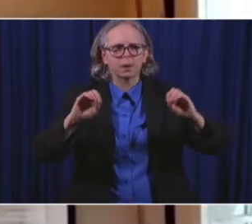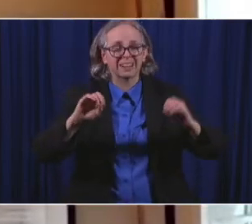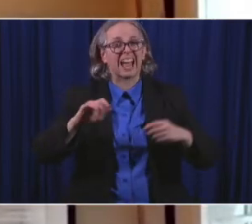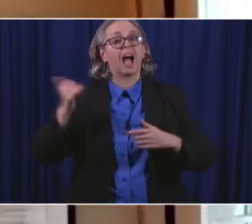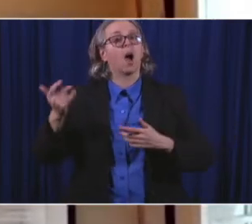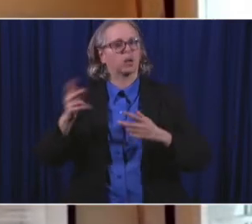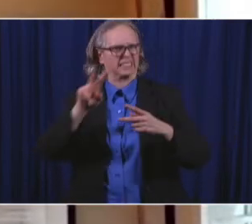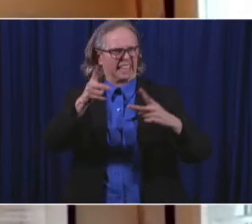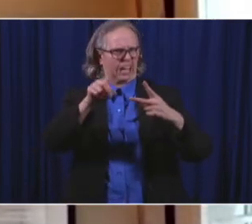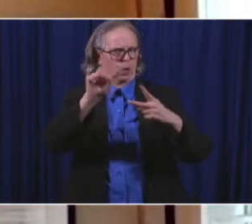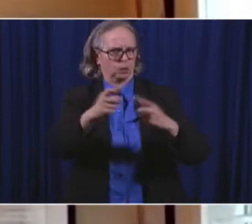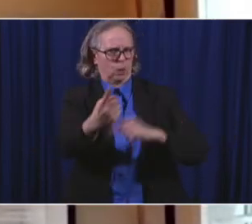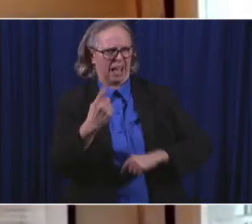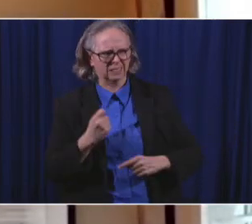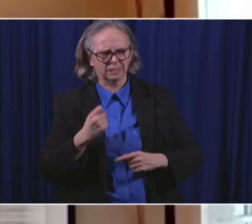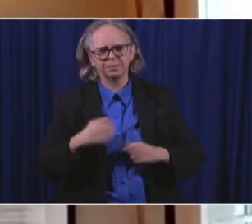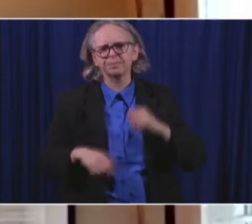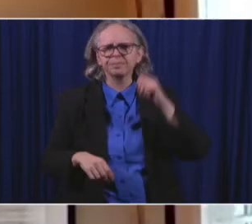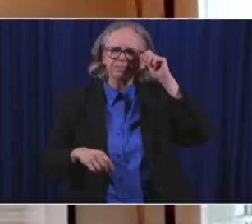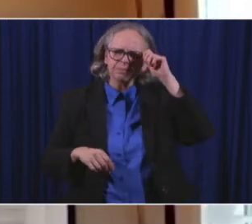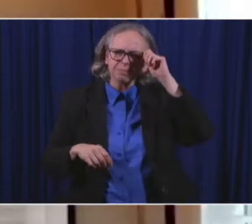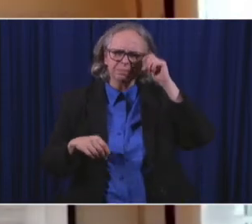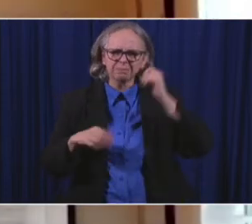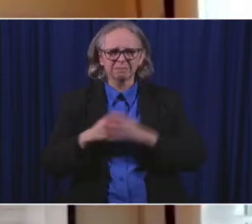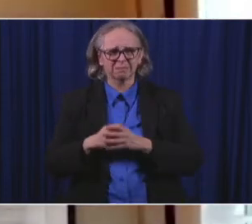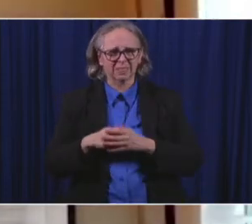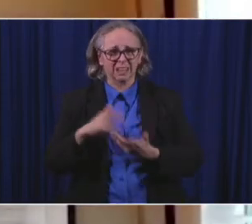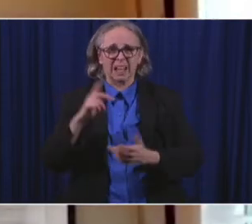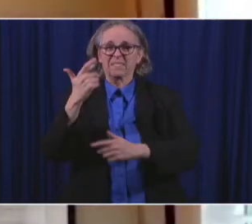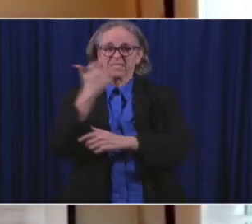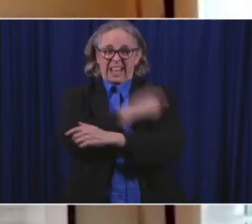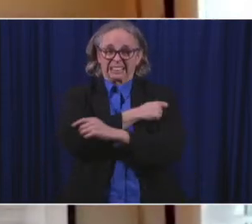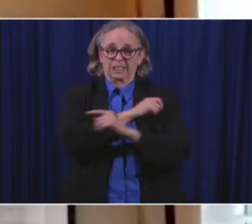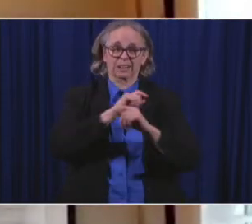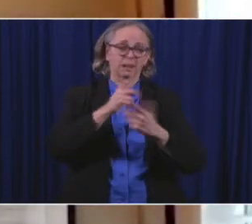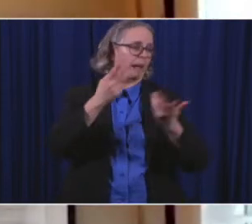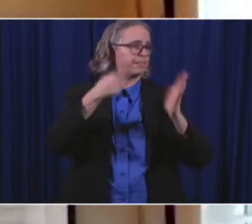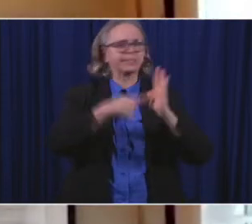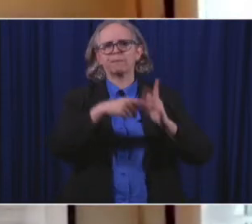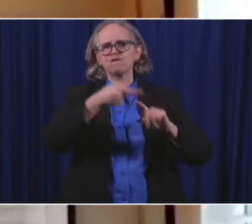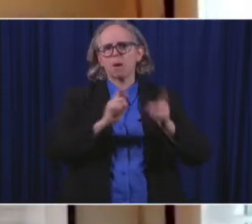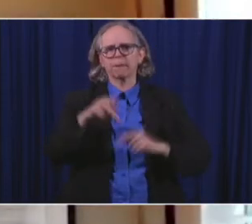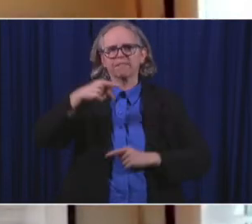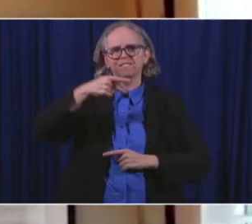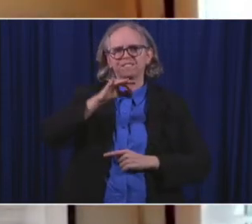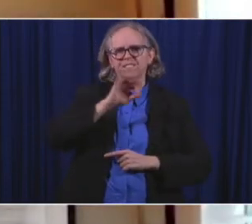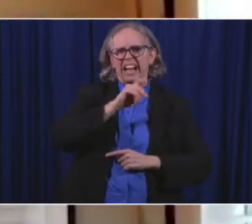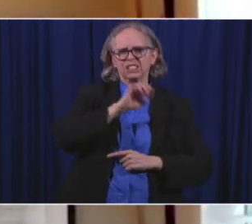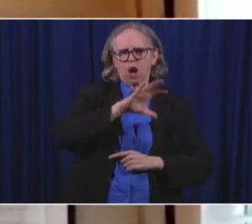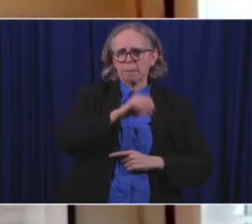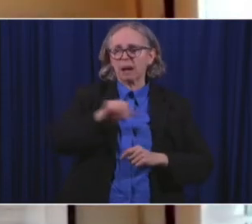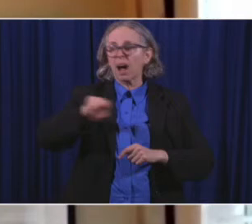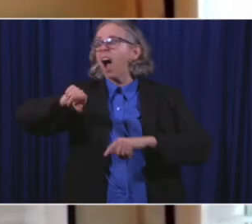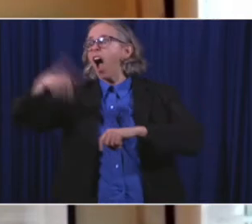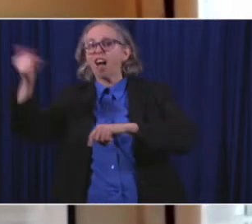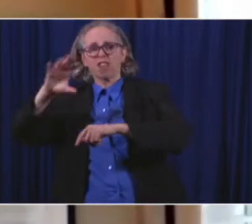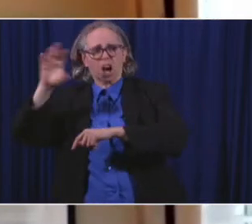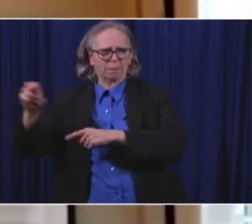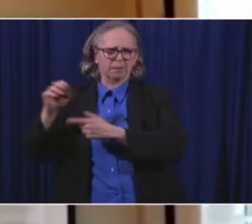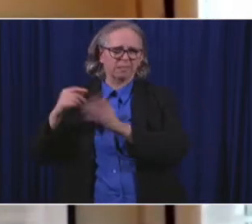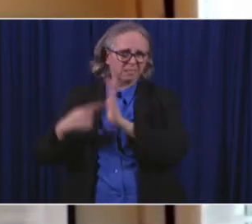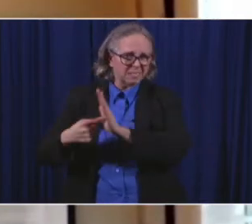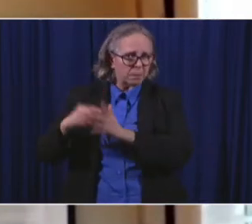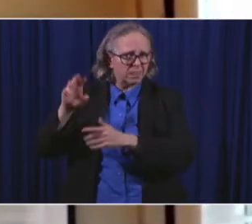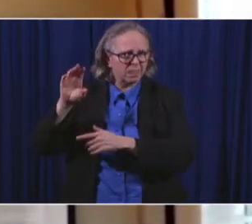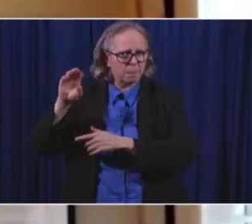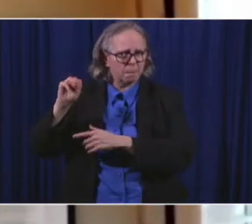administering one brand of vaccine and then following it up, the current expectation is that a person will